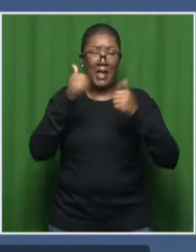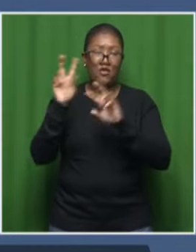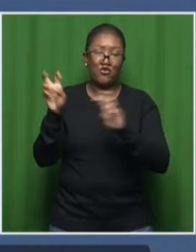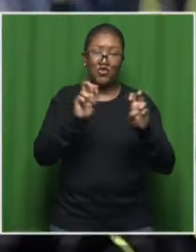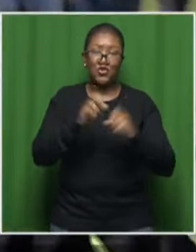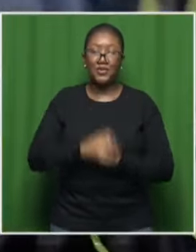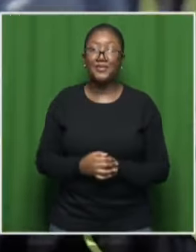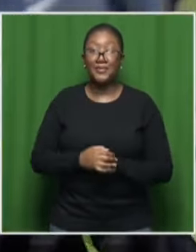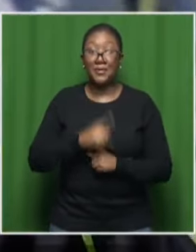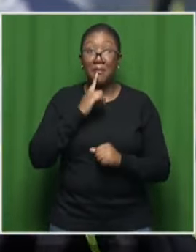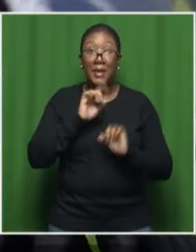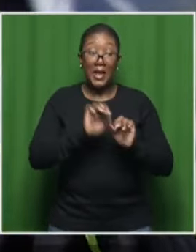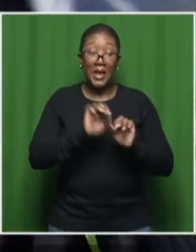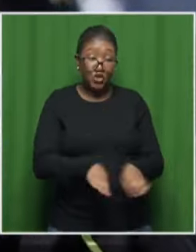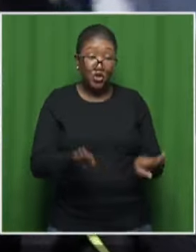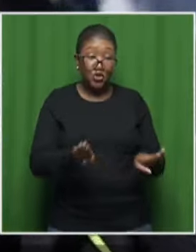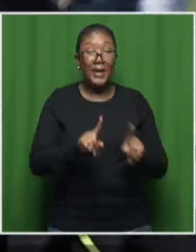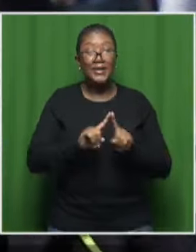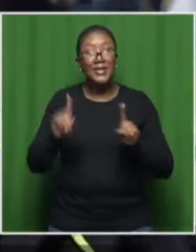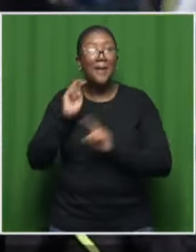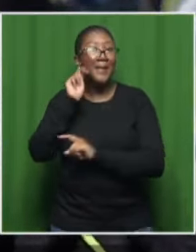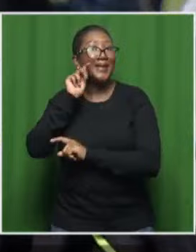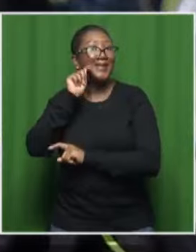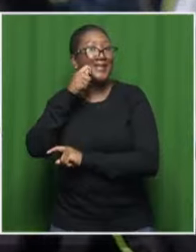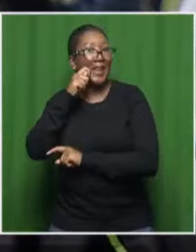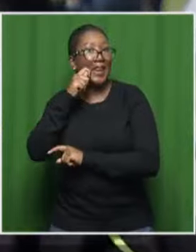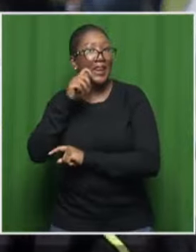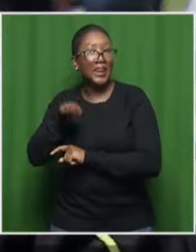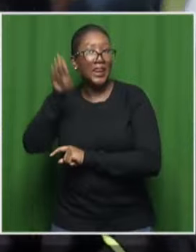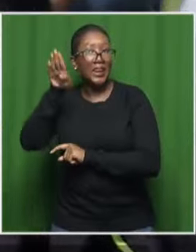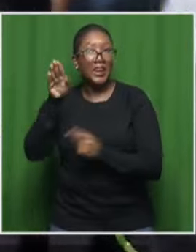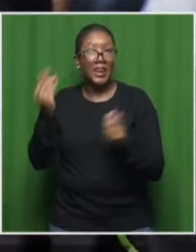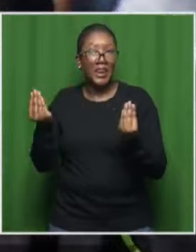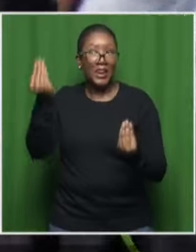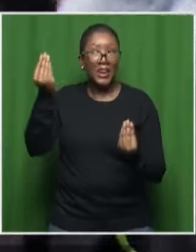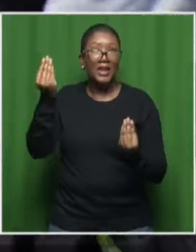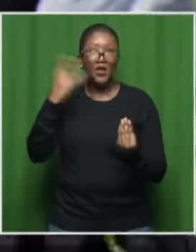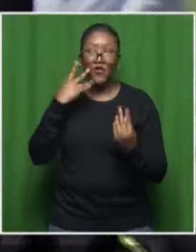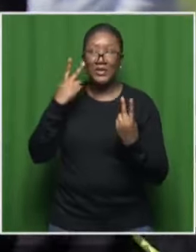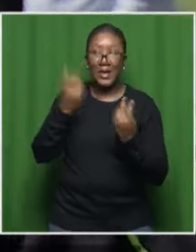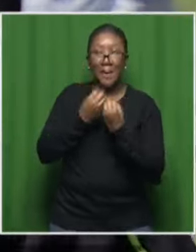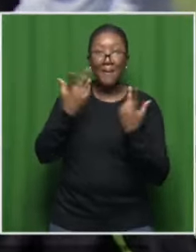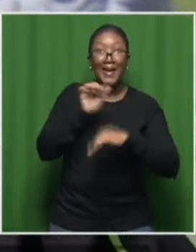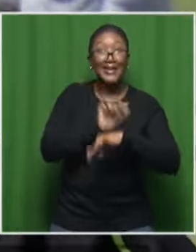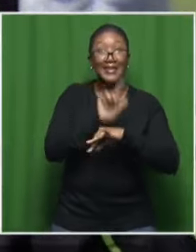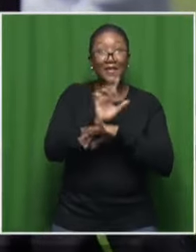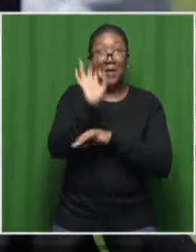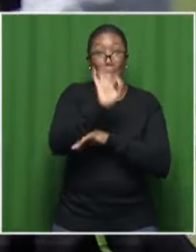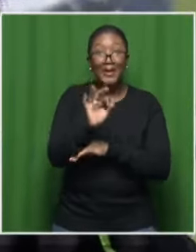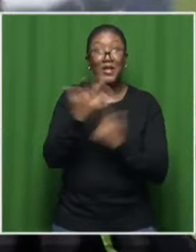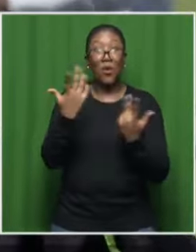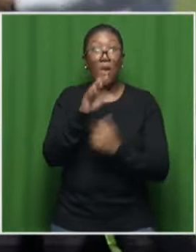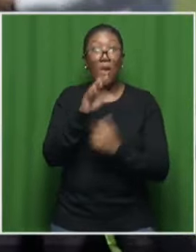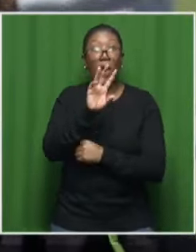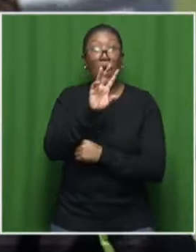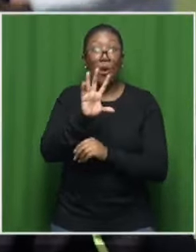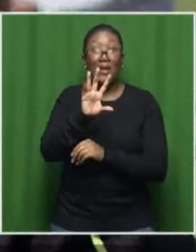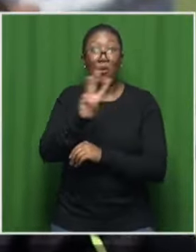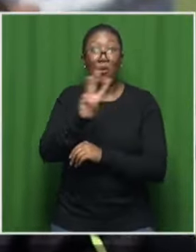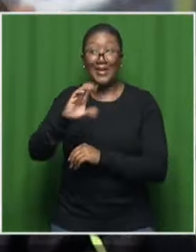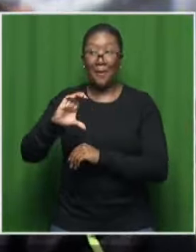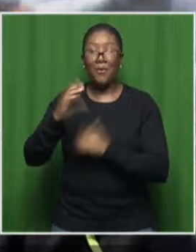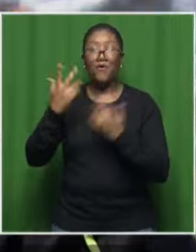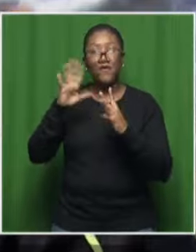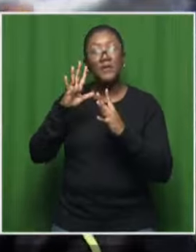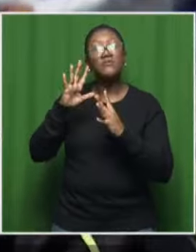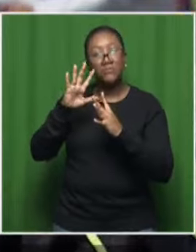in our children and adolescents, up to 17% of children in the Western Cape has a diagnosable mental